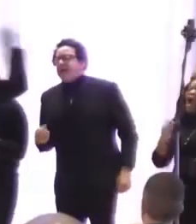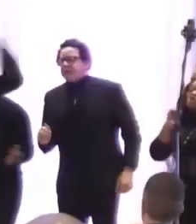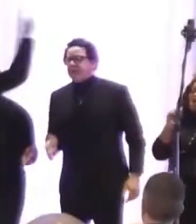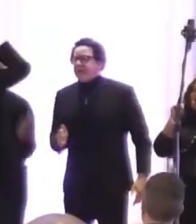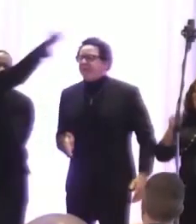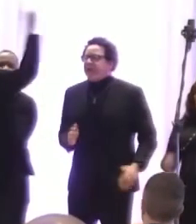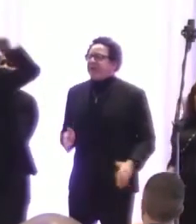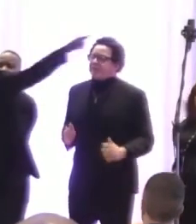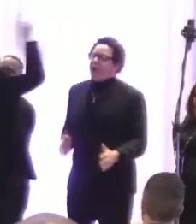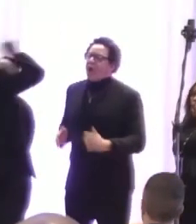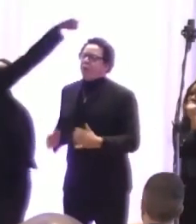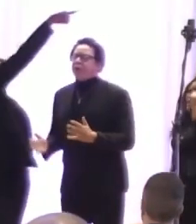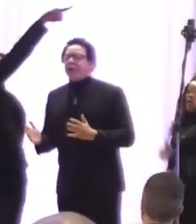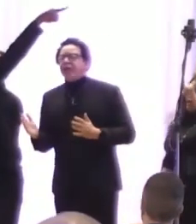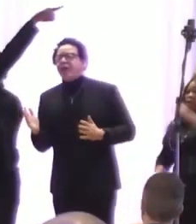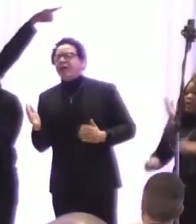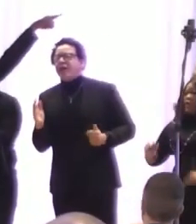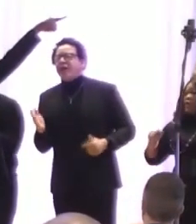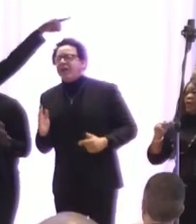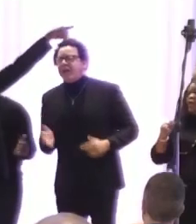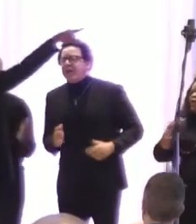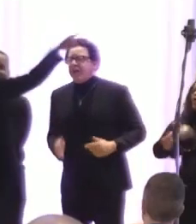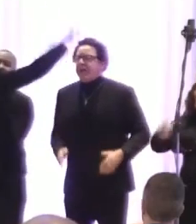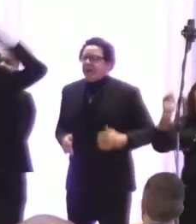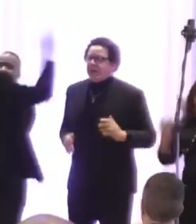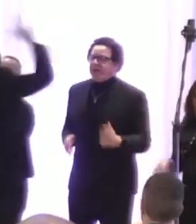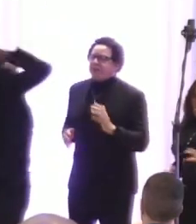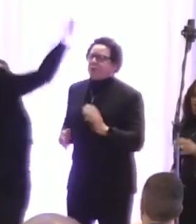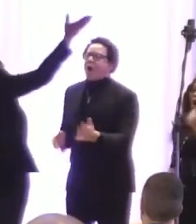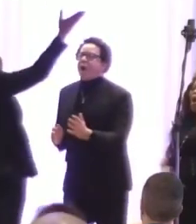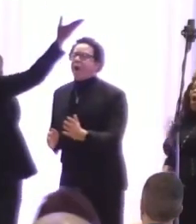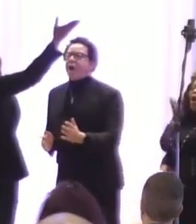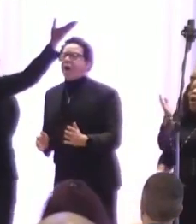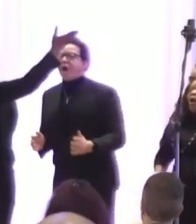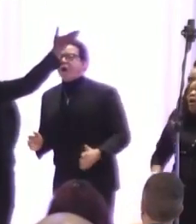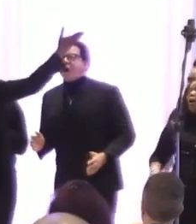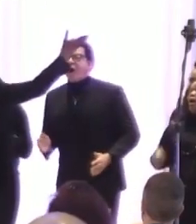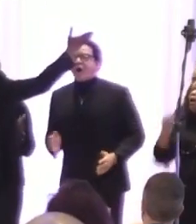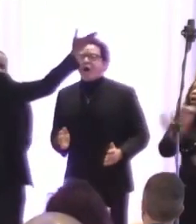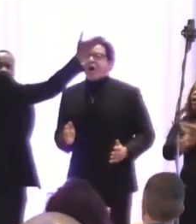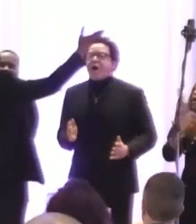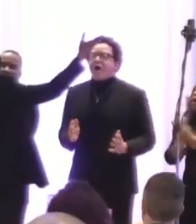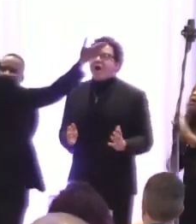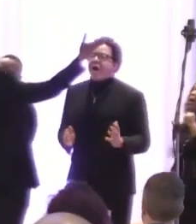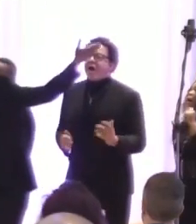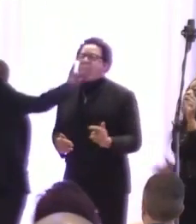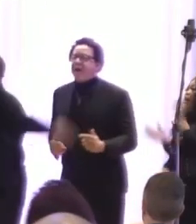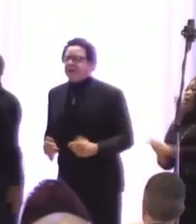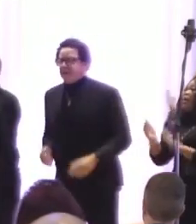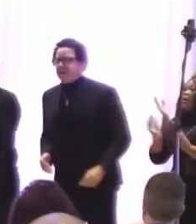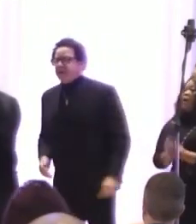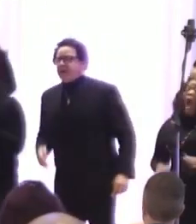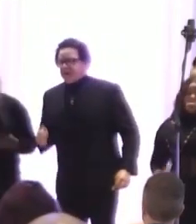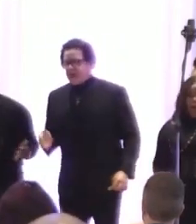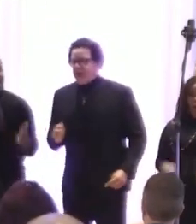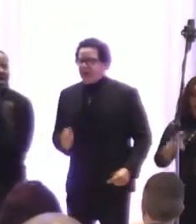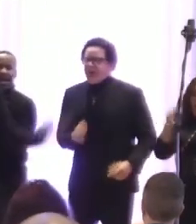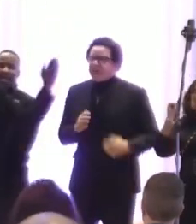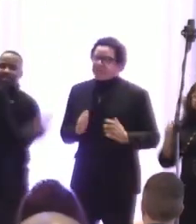Let us march on till victory. Let us march on.